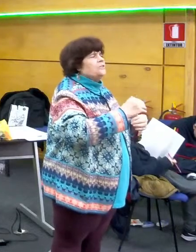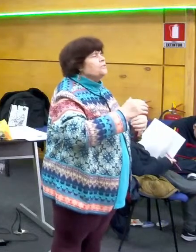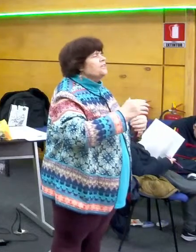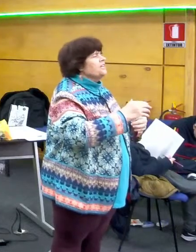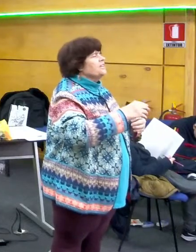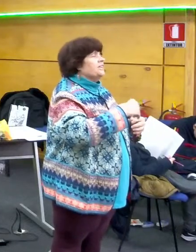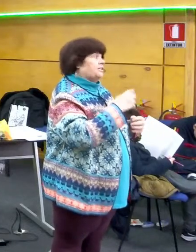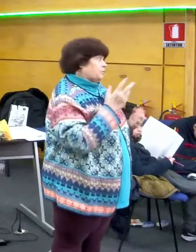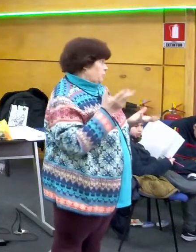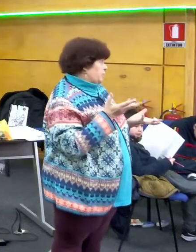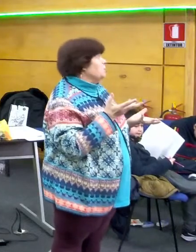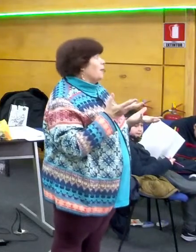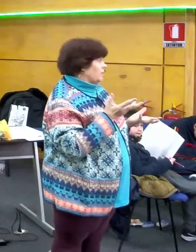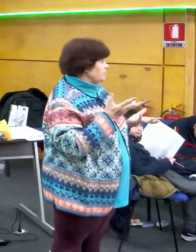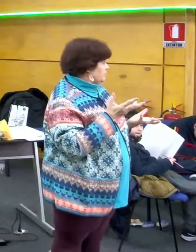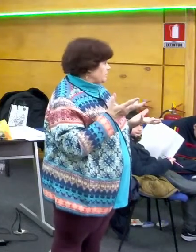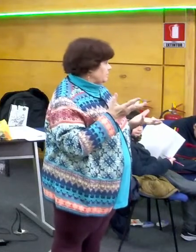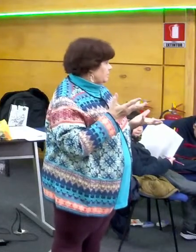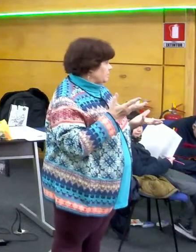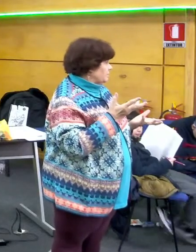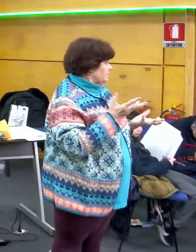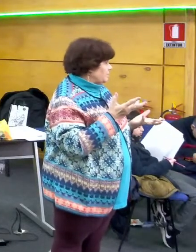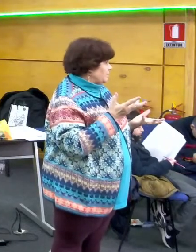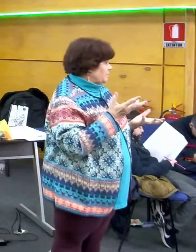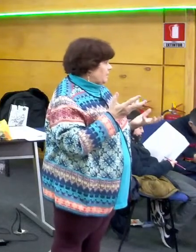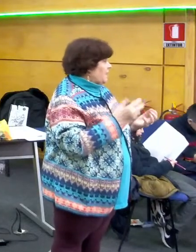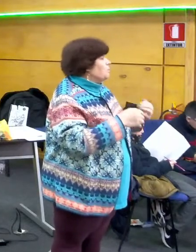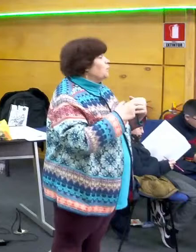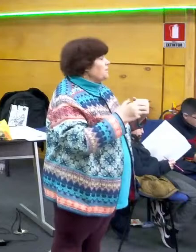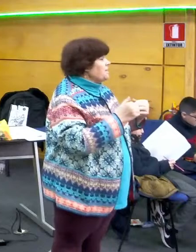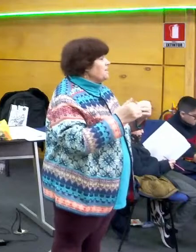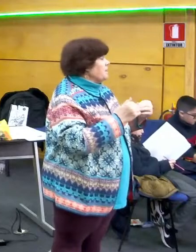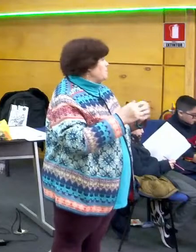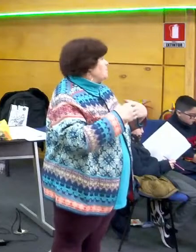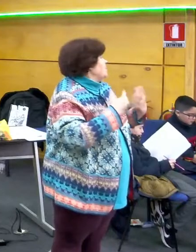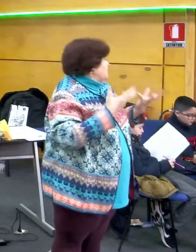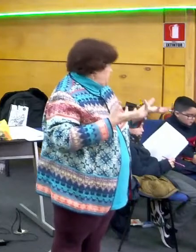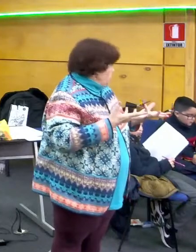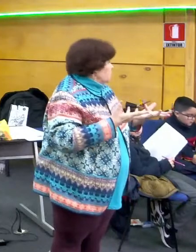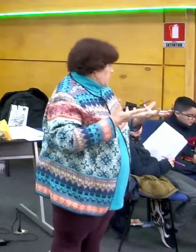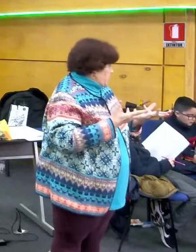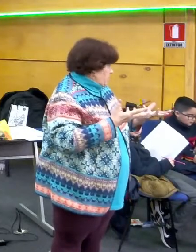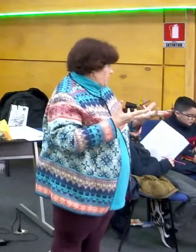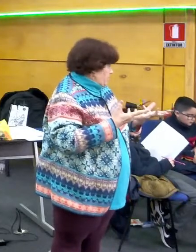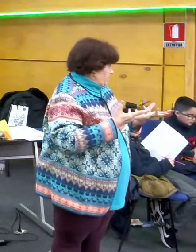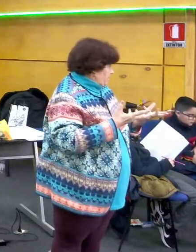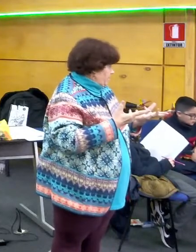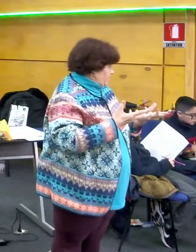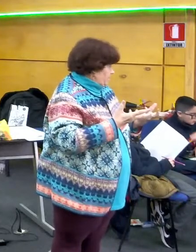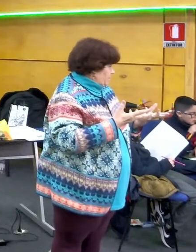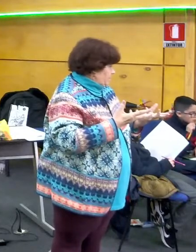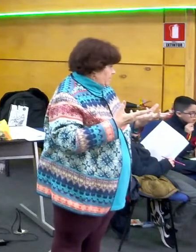thing that you think they did really well? And one thing that maybe they need to work on.